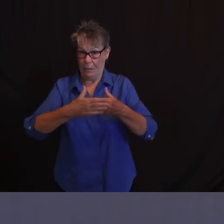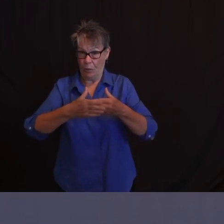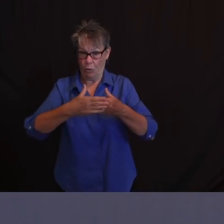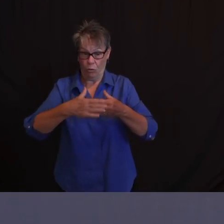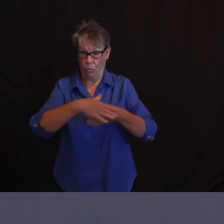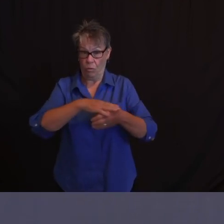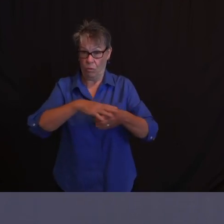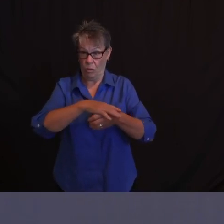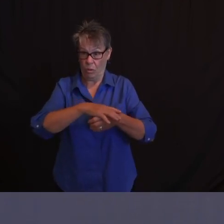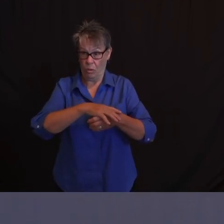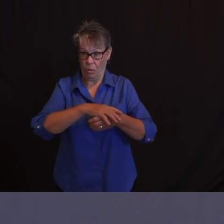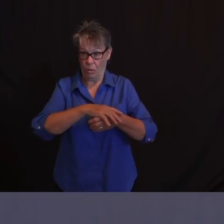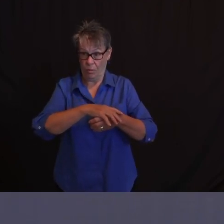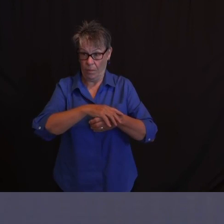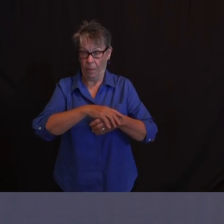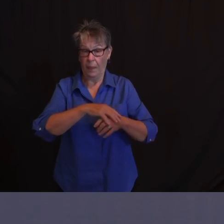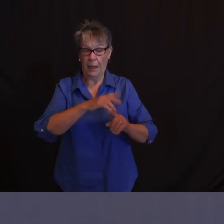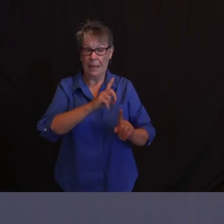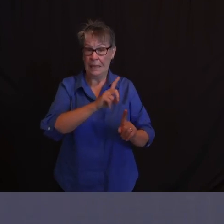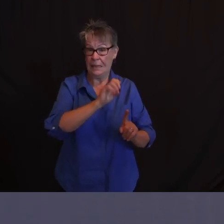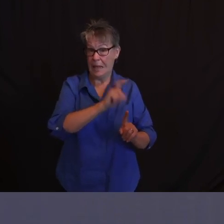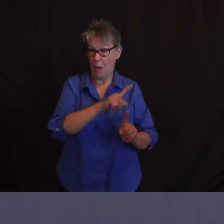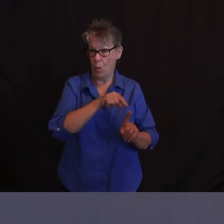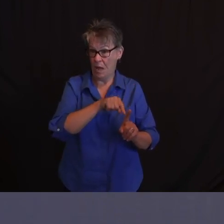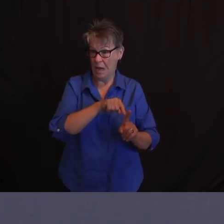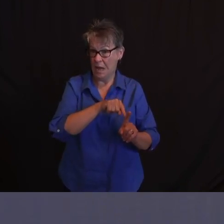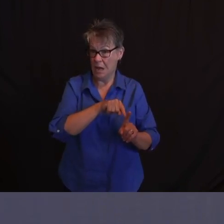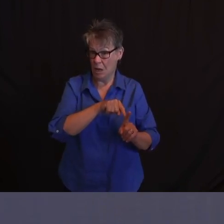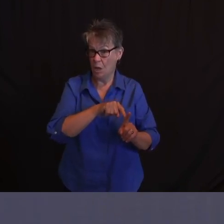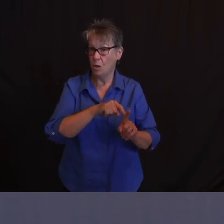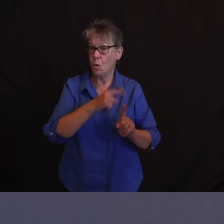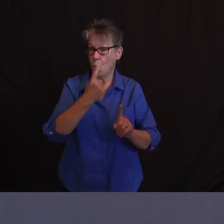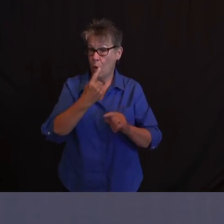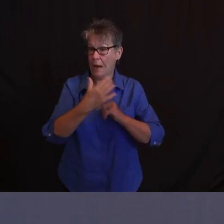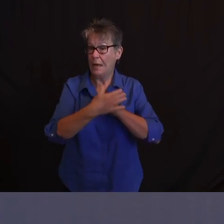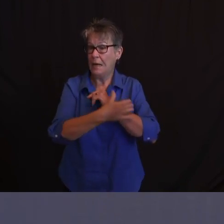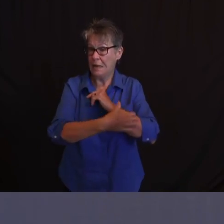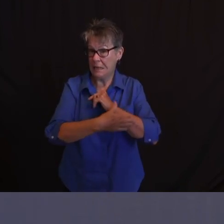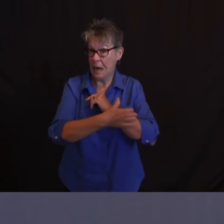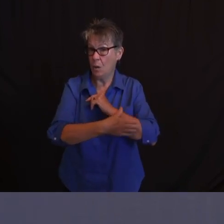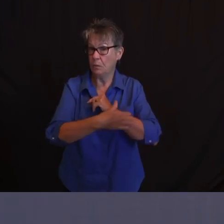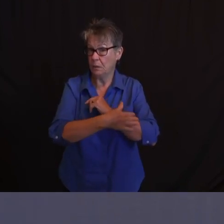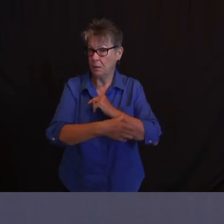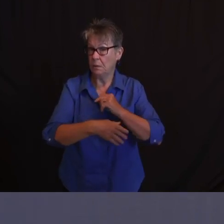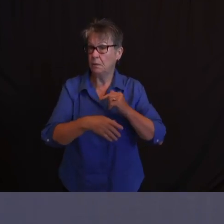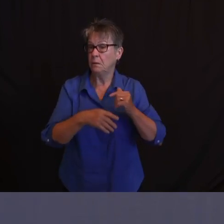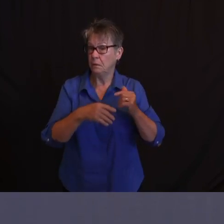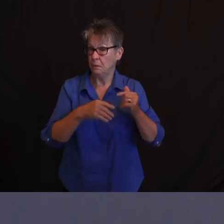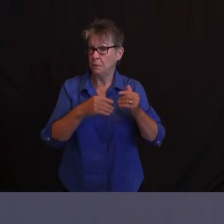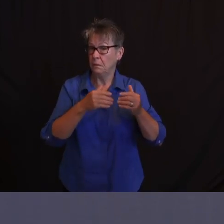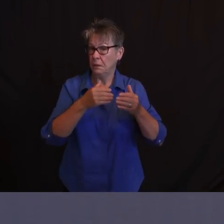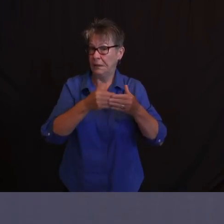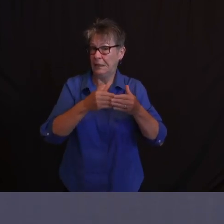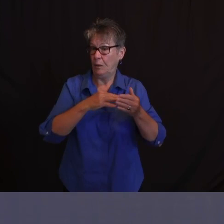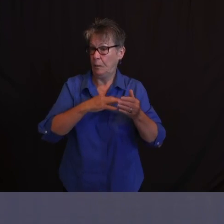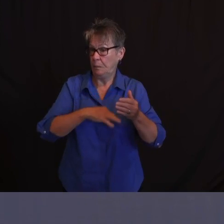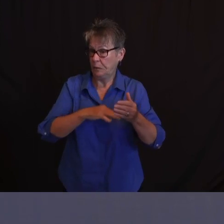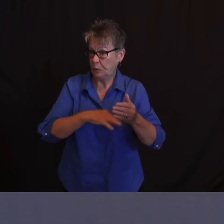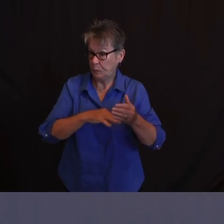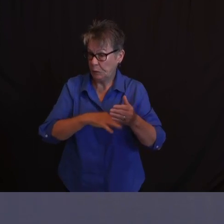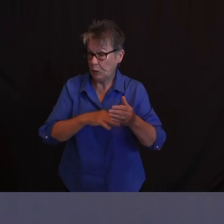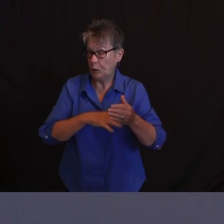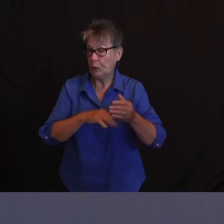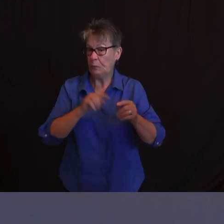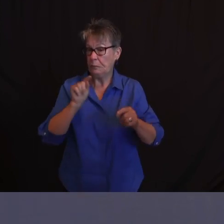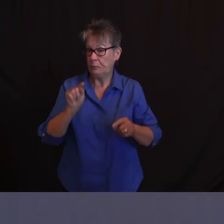Pennsylvania's got it in Allegheny County and greater Pittsburgh, so not next door to us. Philly and surrounding suburbs still feel like they're